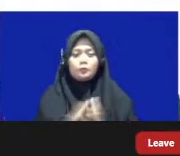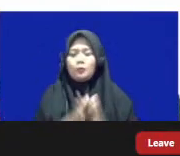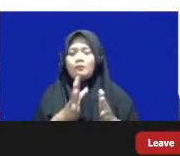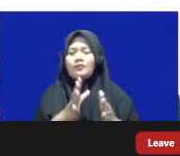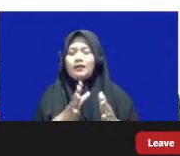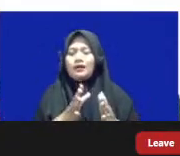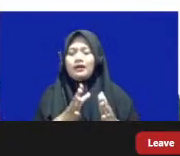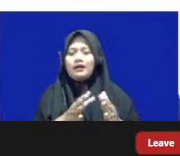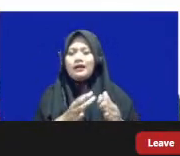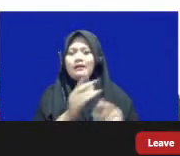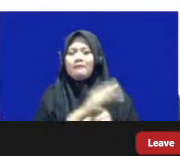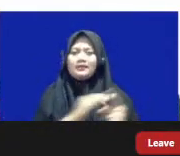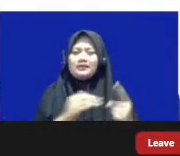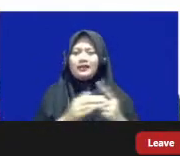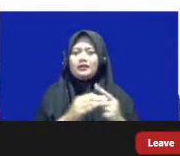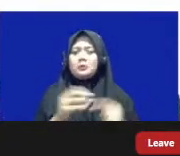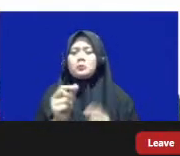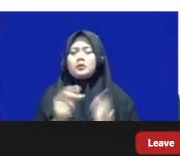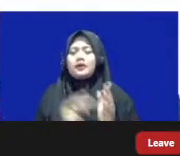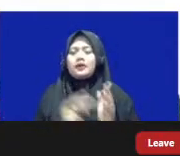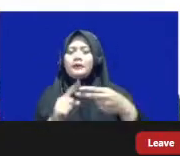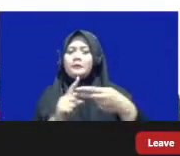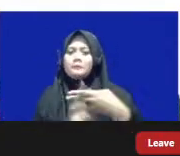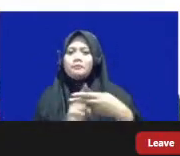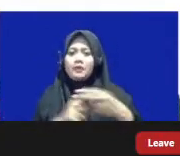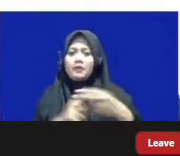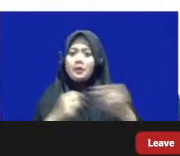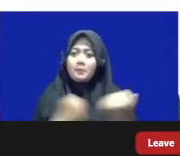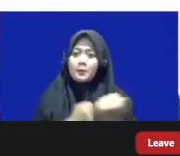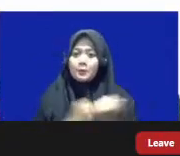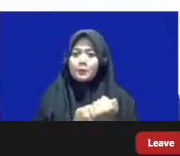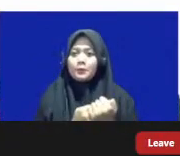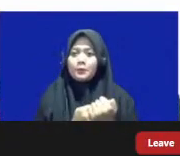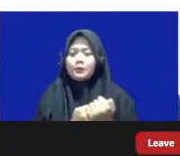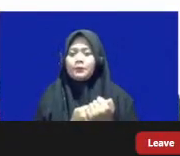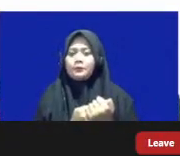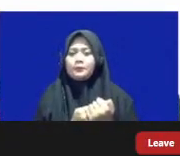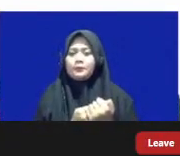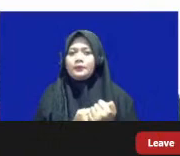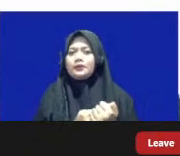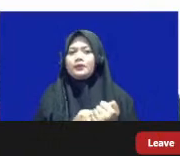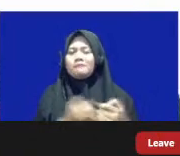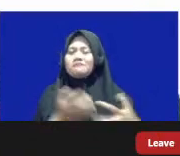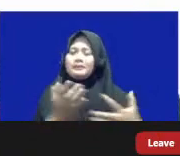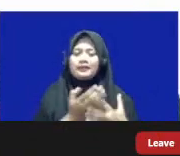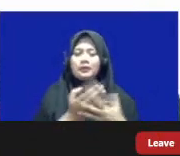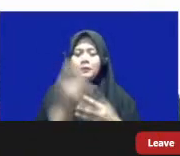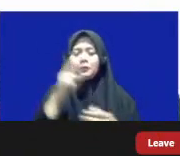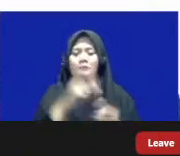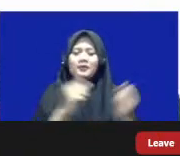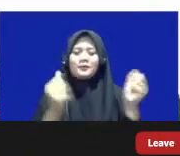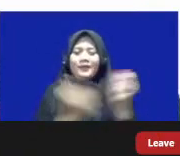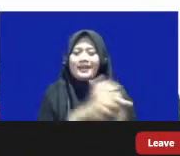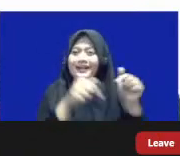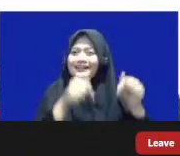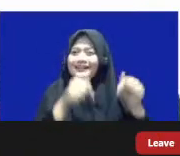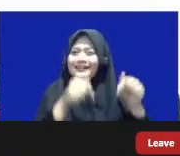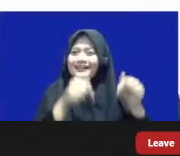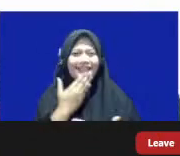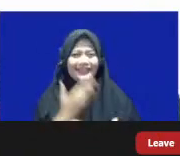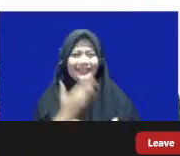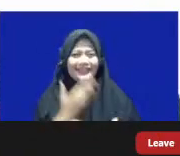flexibility to make this exchange possible. Thank you. We look forward to a fruitful exchange.